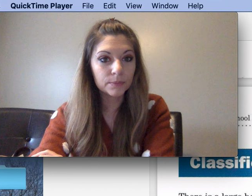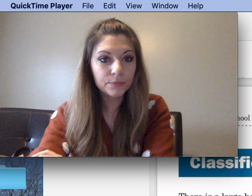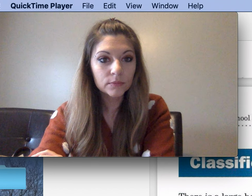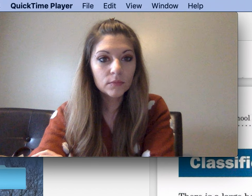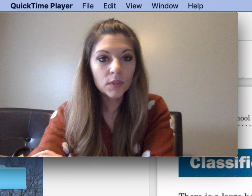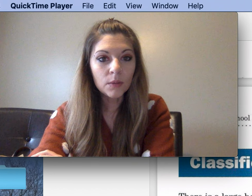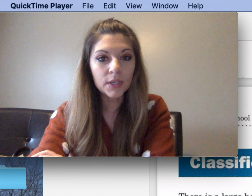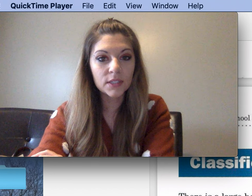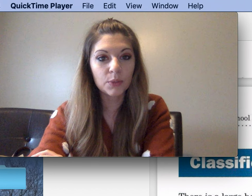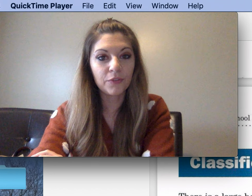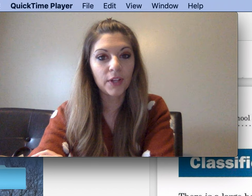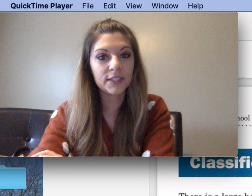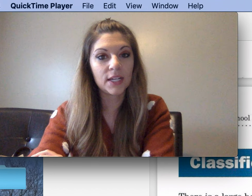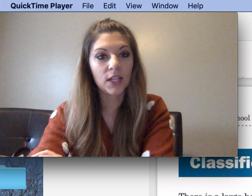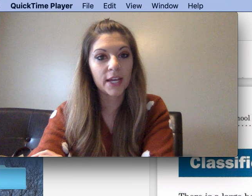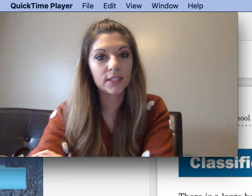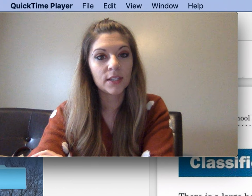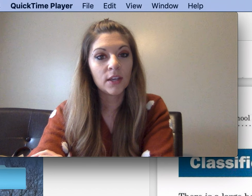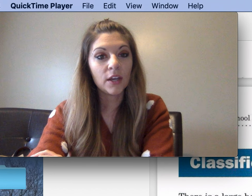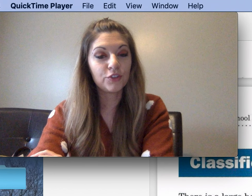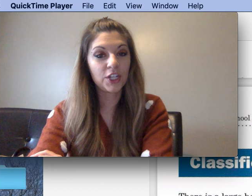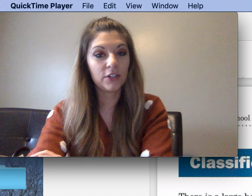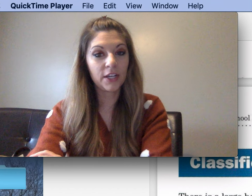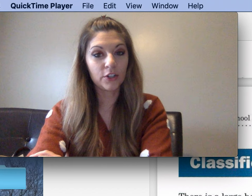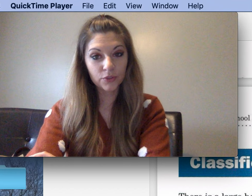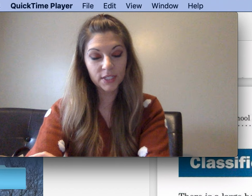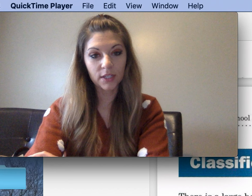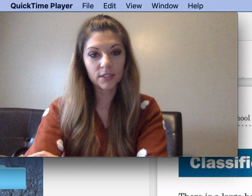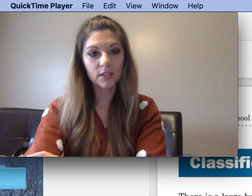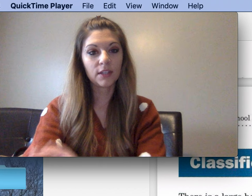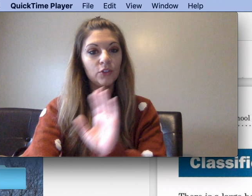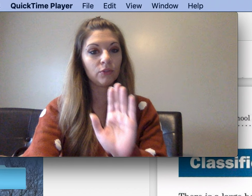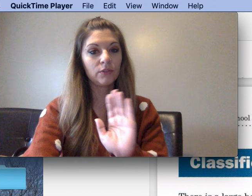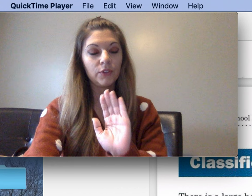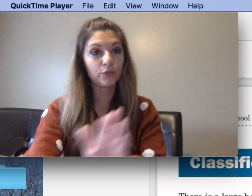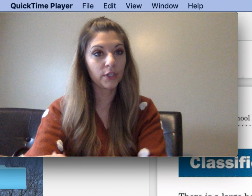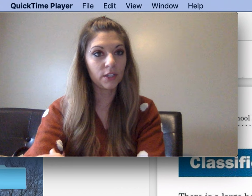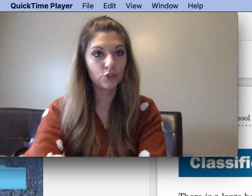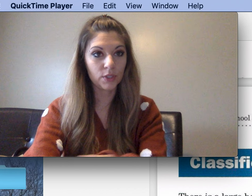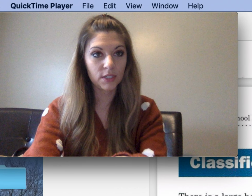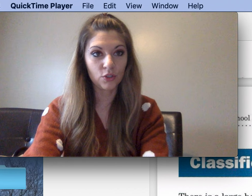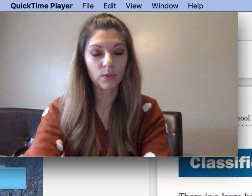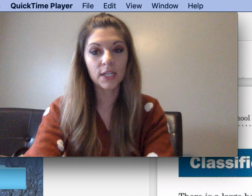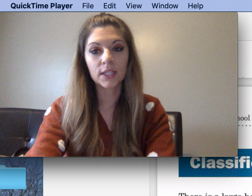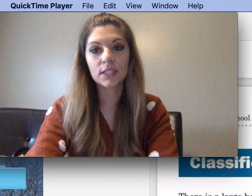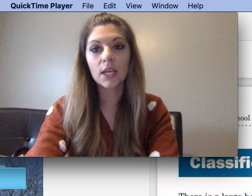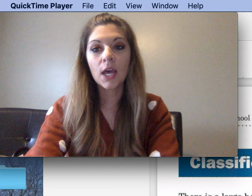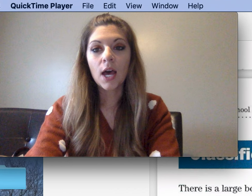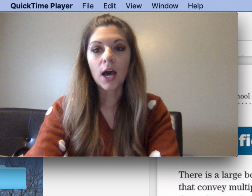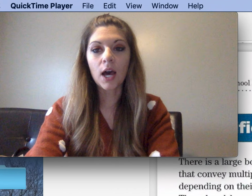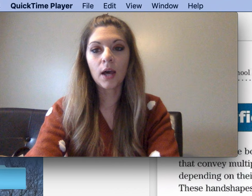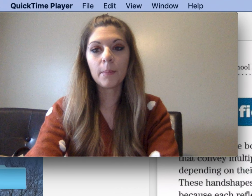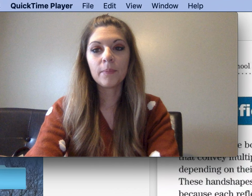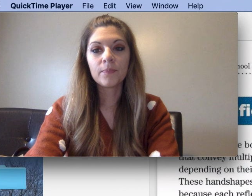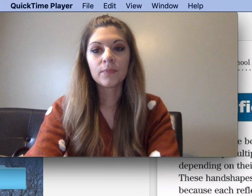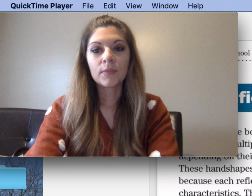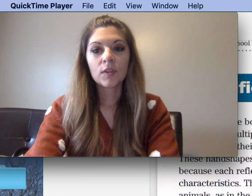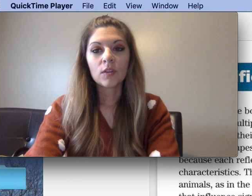classifiers because they reflect a class of shared characteristics. Now you can feel free to continue reading this,